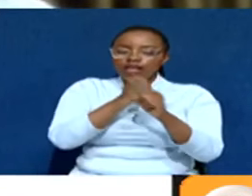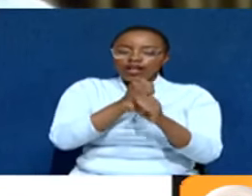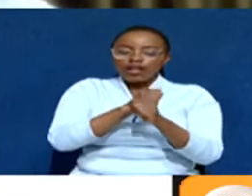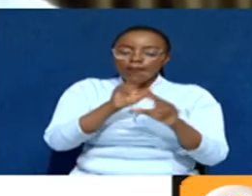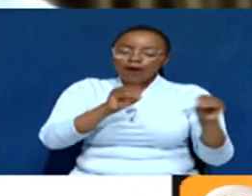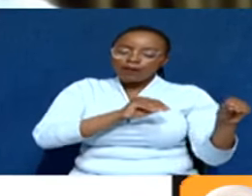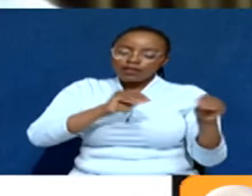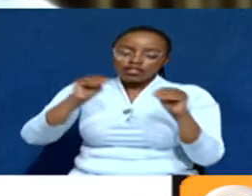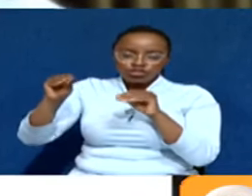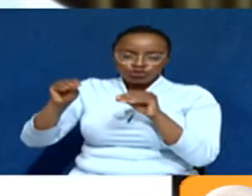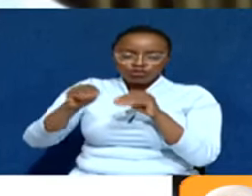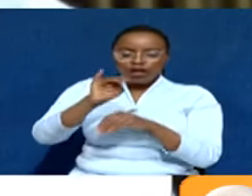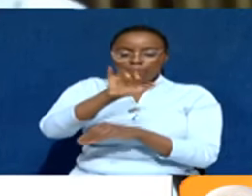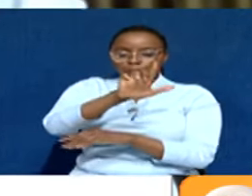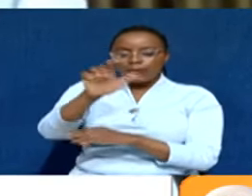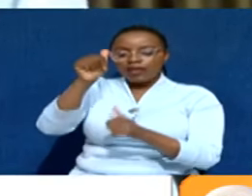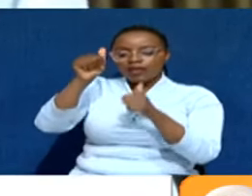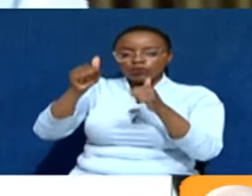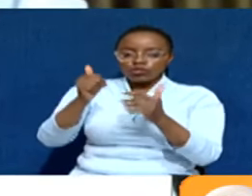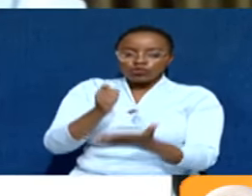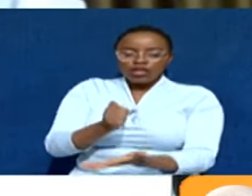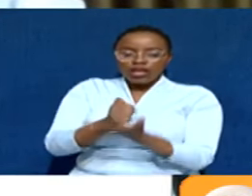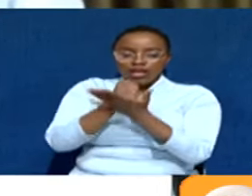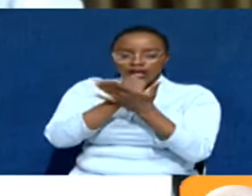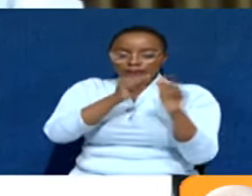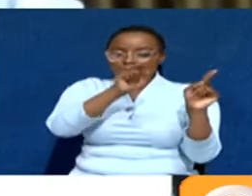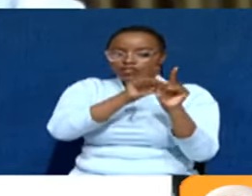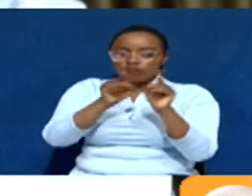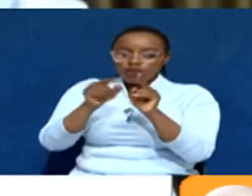Migration Management Bill, which will give,